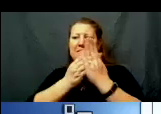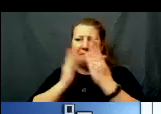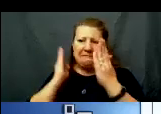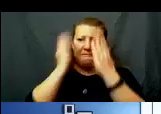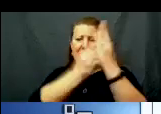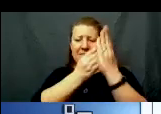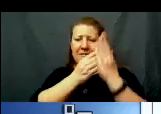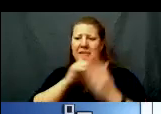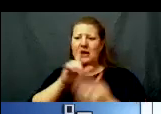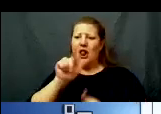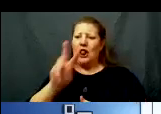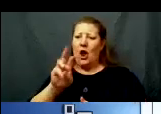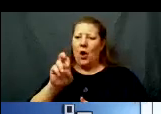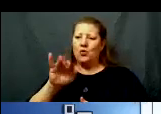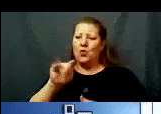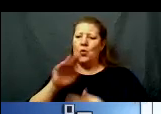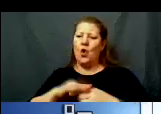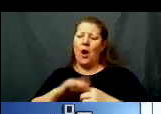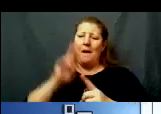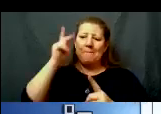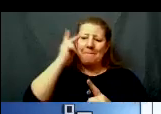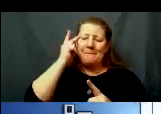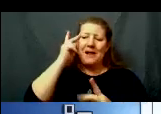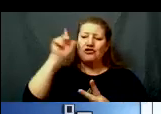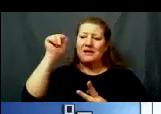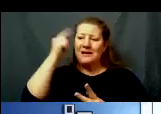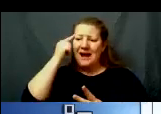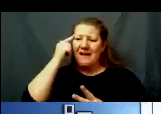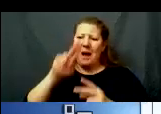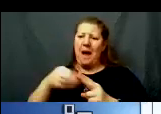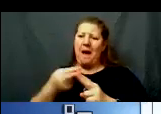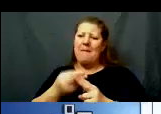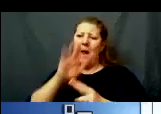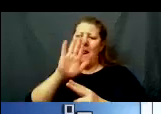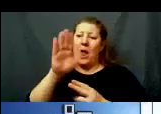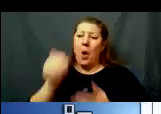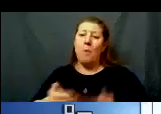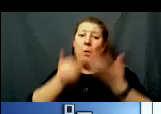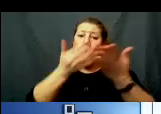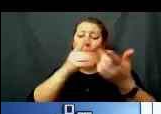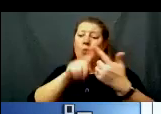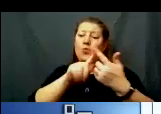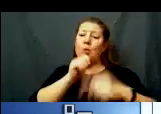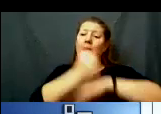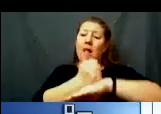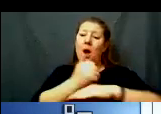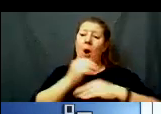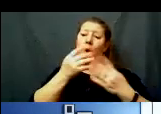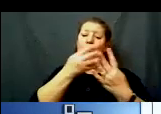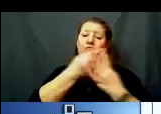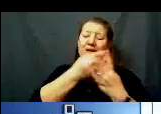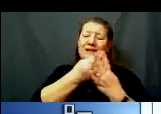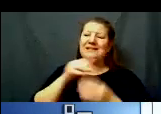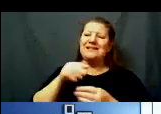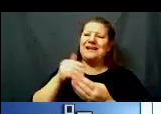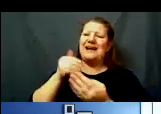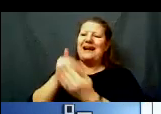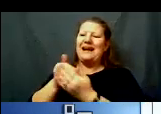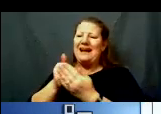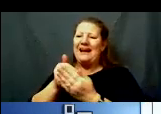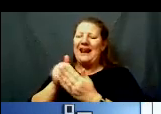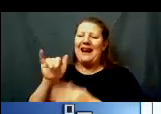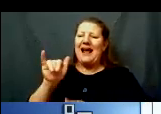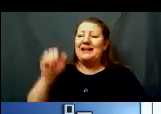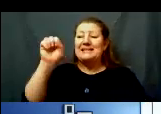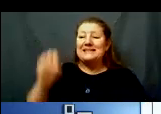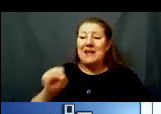politicians, against government agencies, around proposals to build prisons in or near communities of color, like South Central